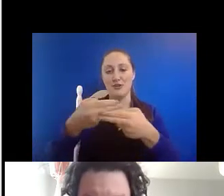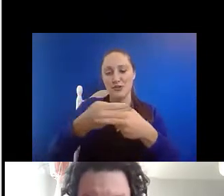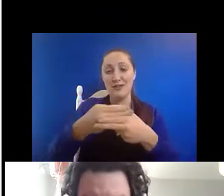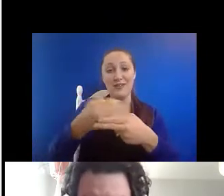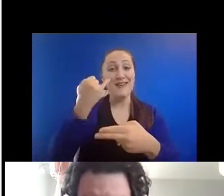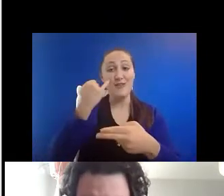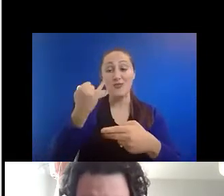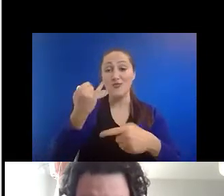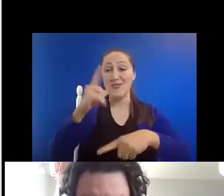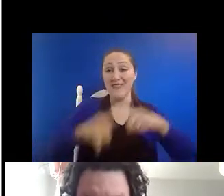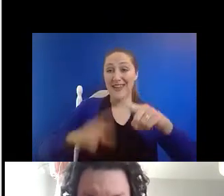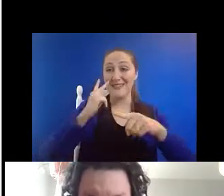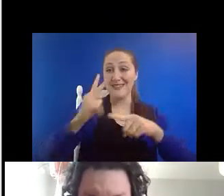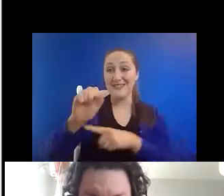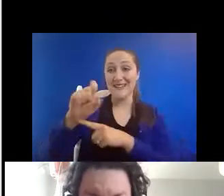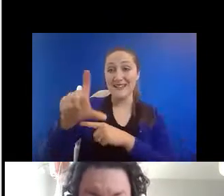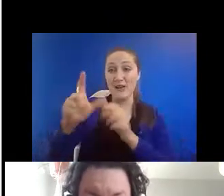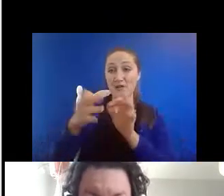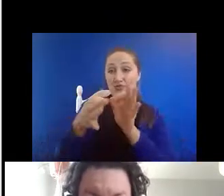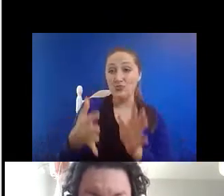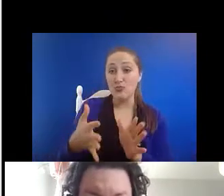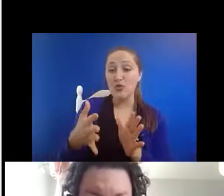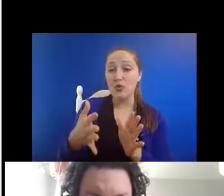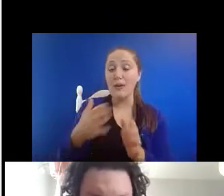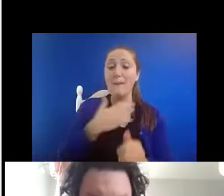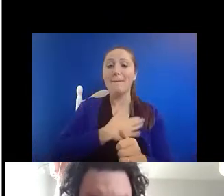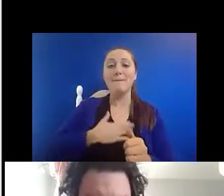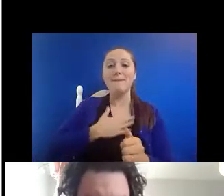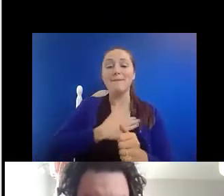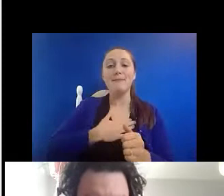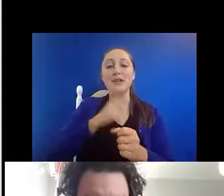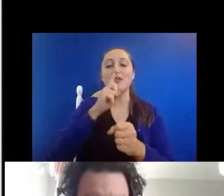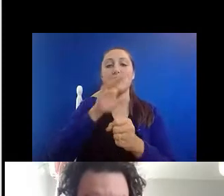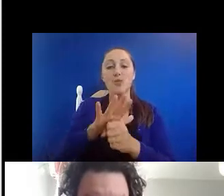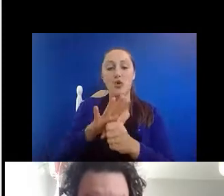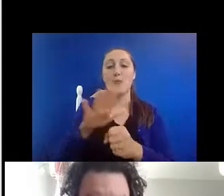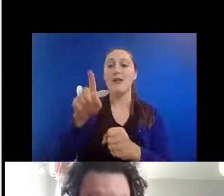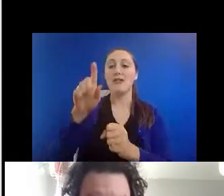reason you are not seeing the ASL interpreter, make sure that Zoom is in gallery view.